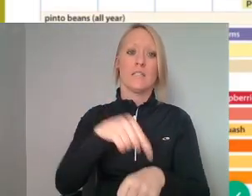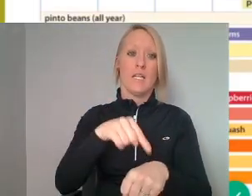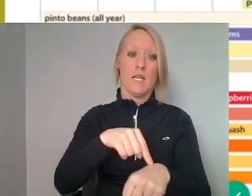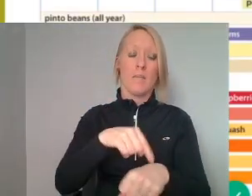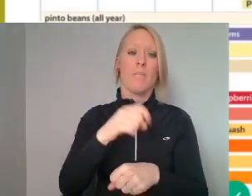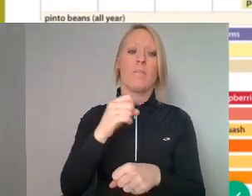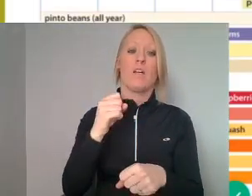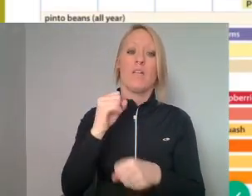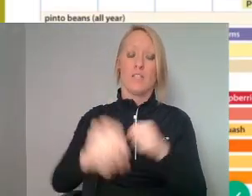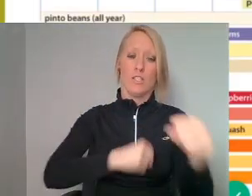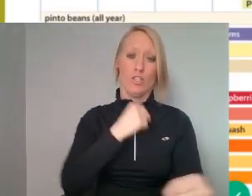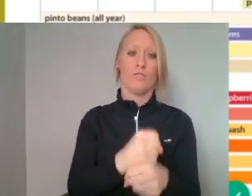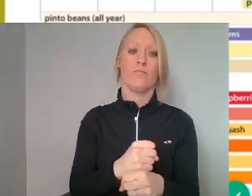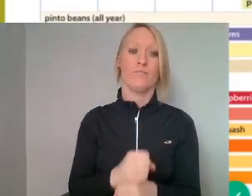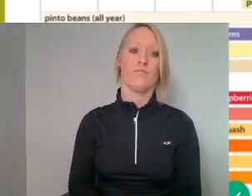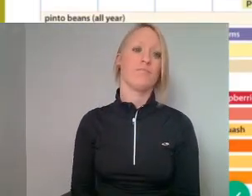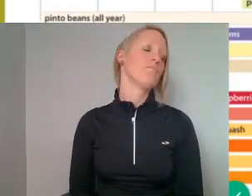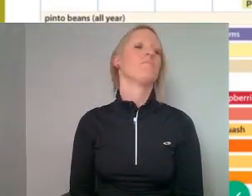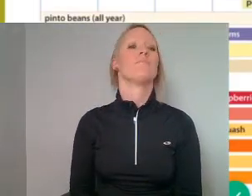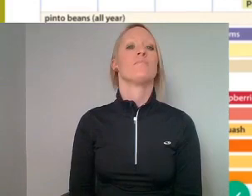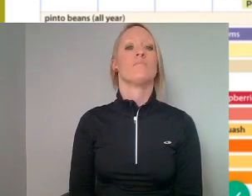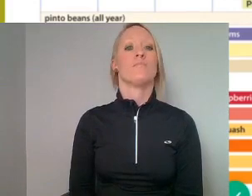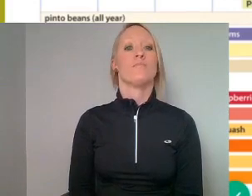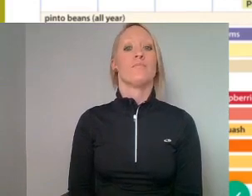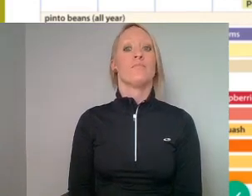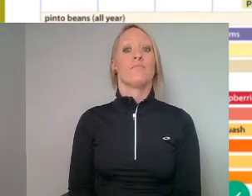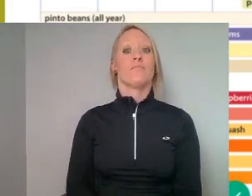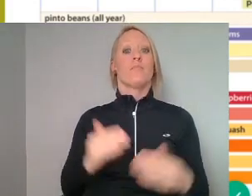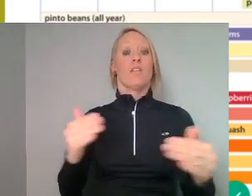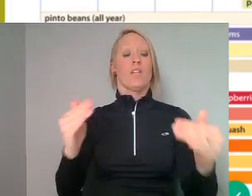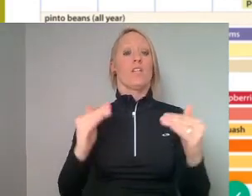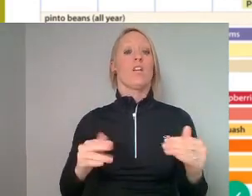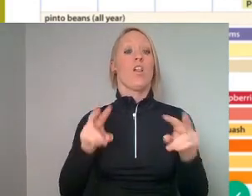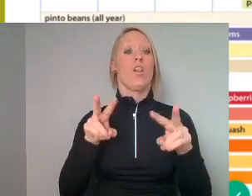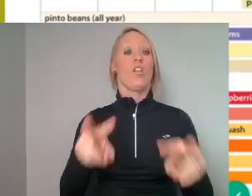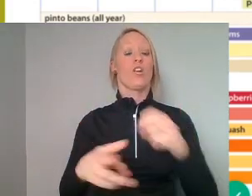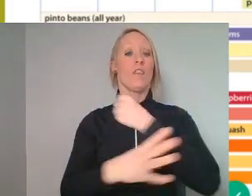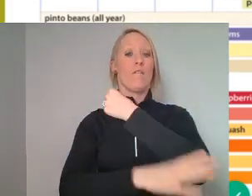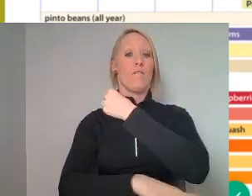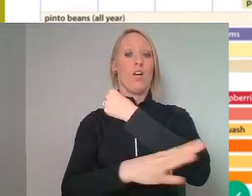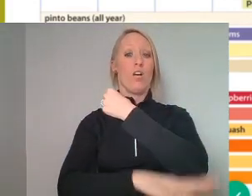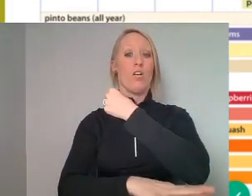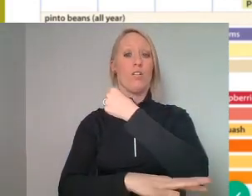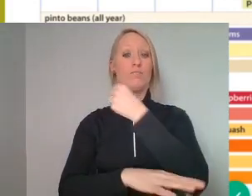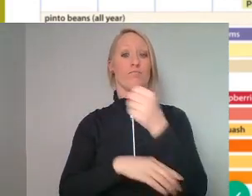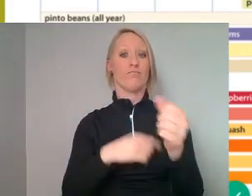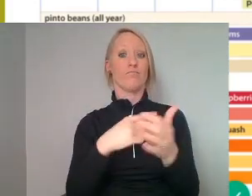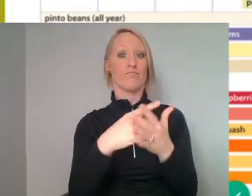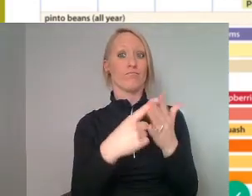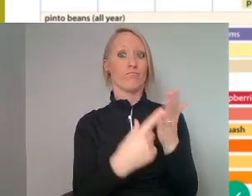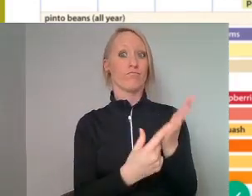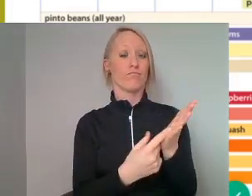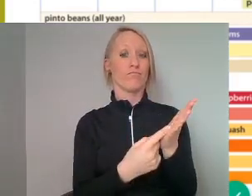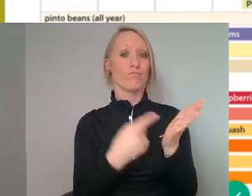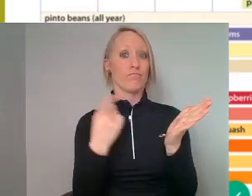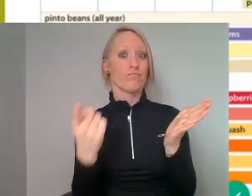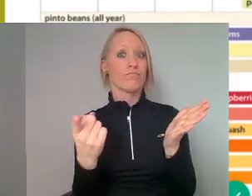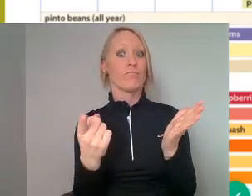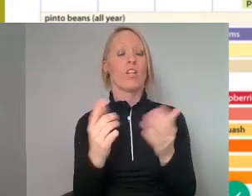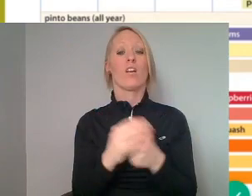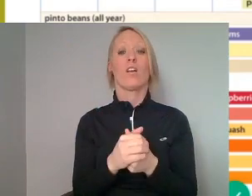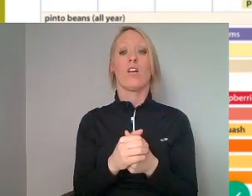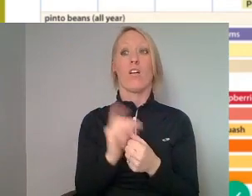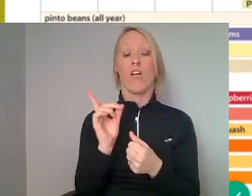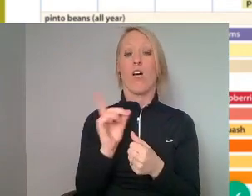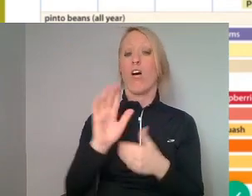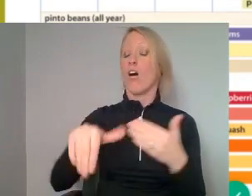this, in the fall, beets, bell peppers, carrots, cauliflower, kale, lettuce, pumpkins, and squash, those are all really in season.